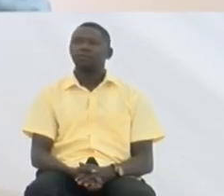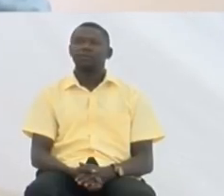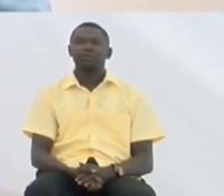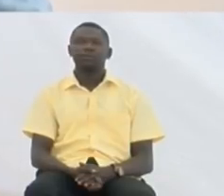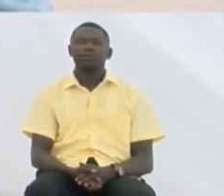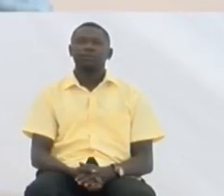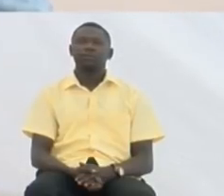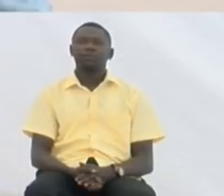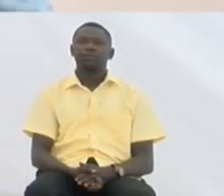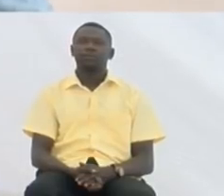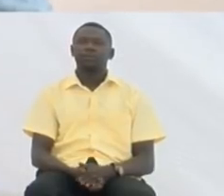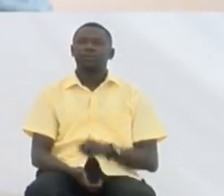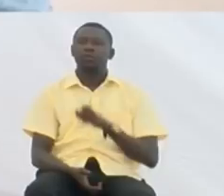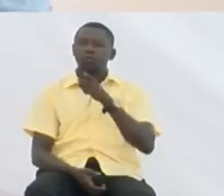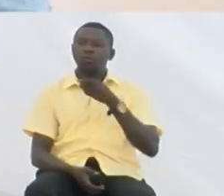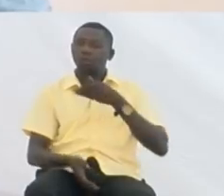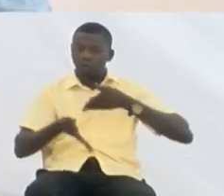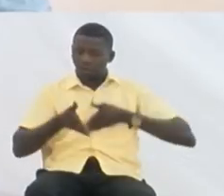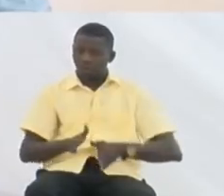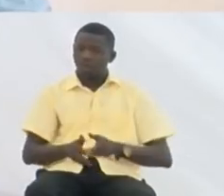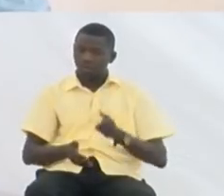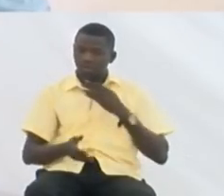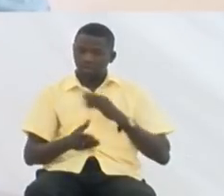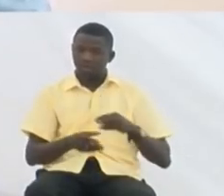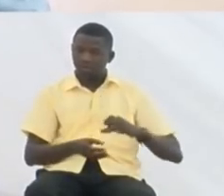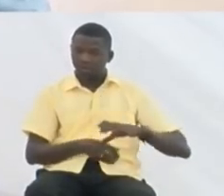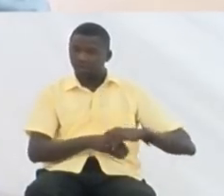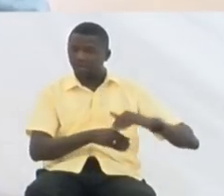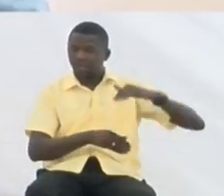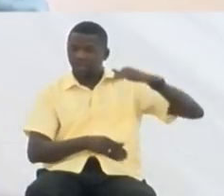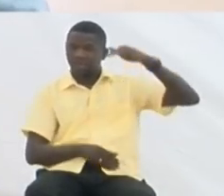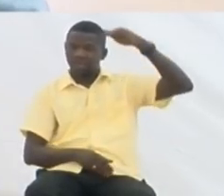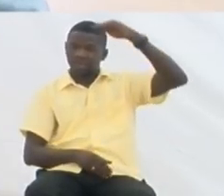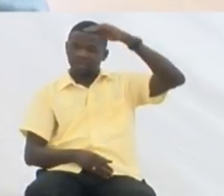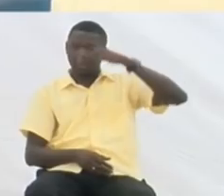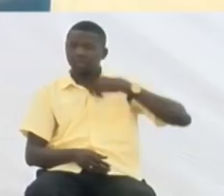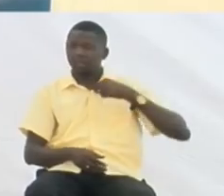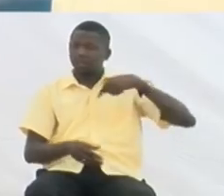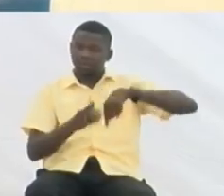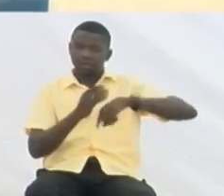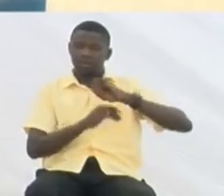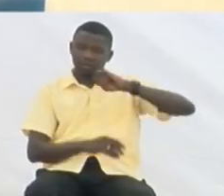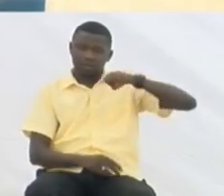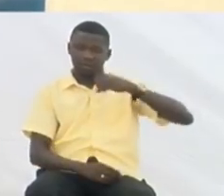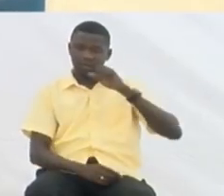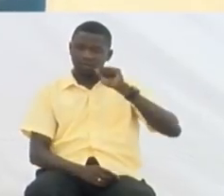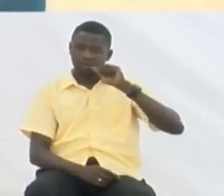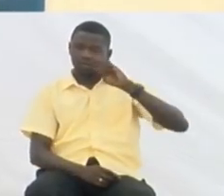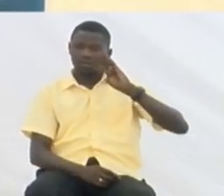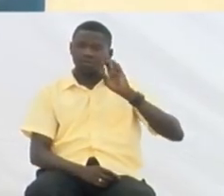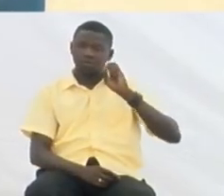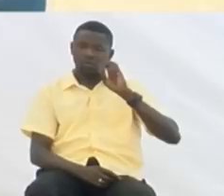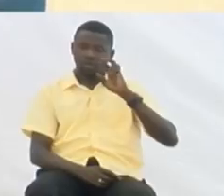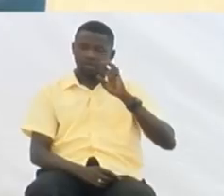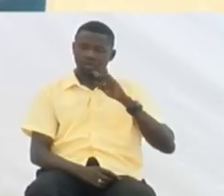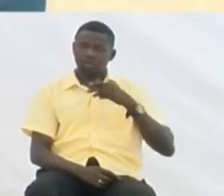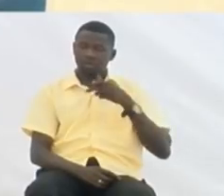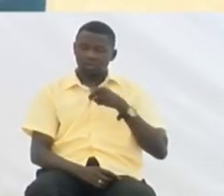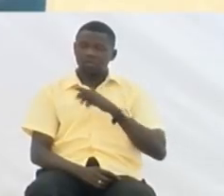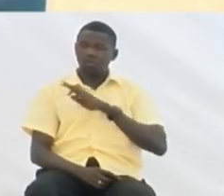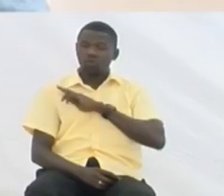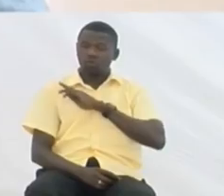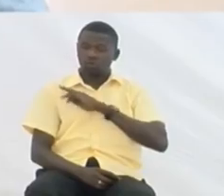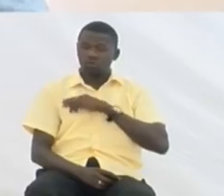you were born and raised in Jambur, and you also lived